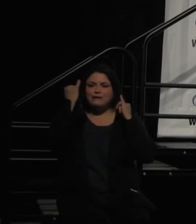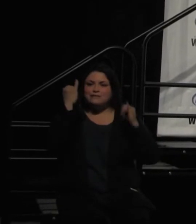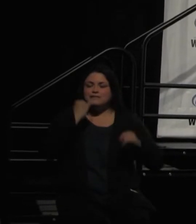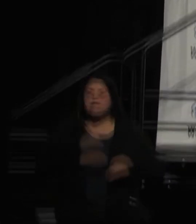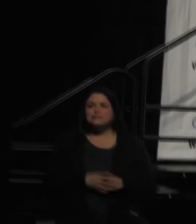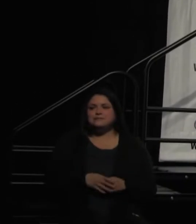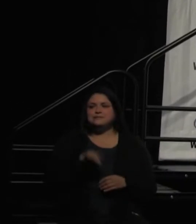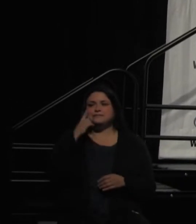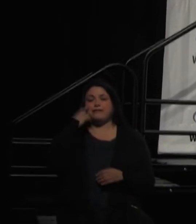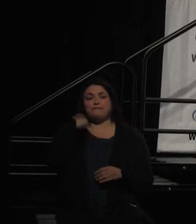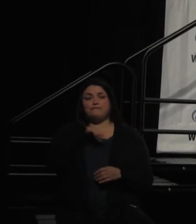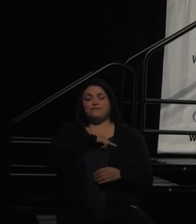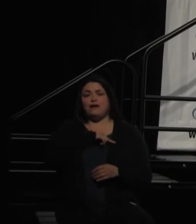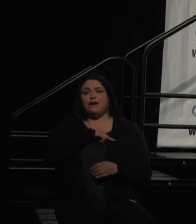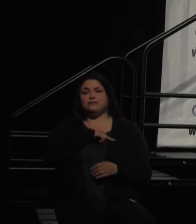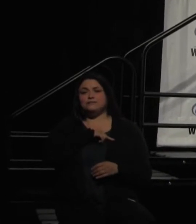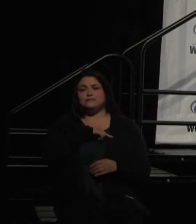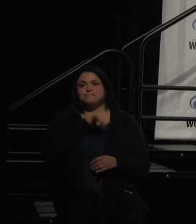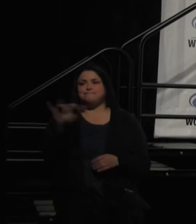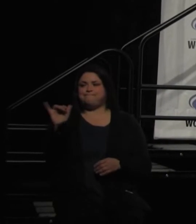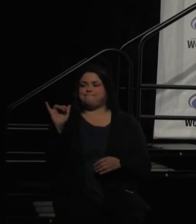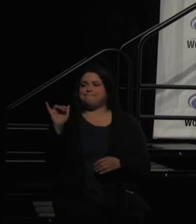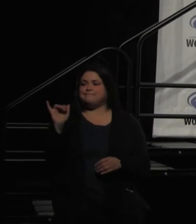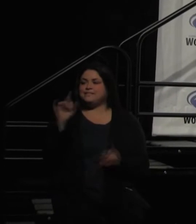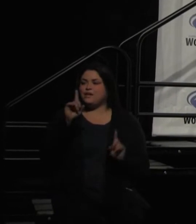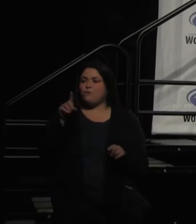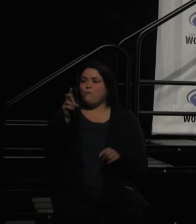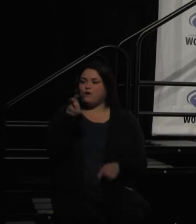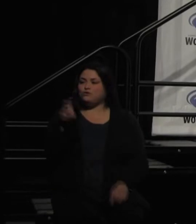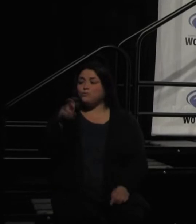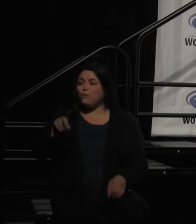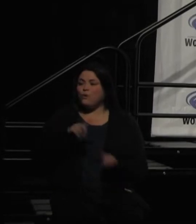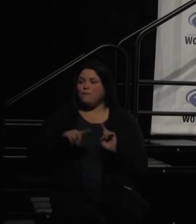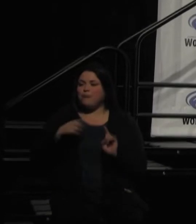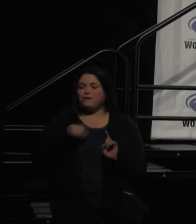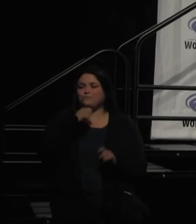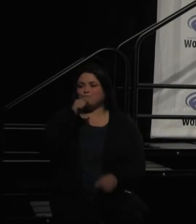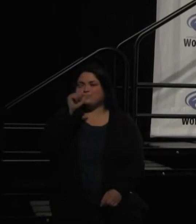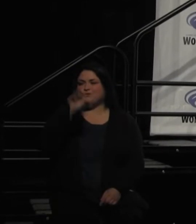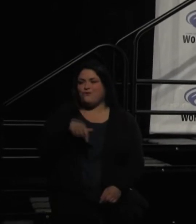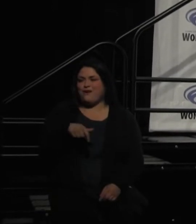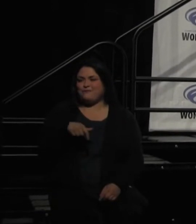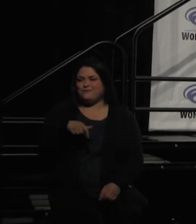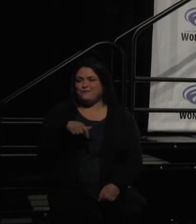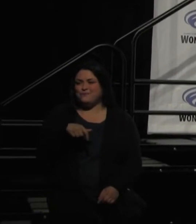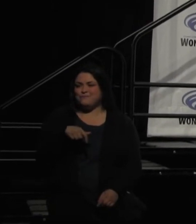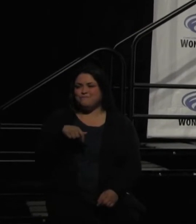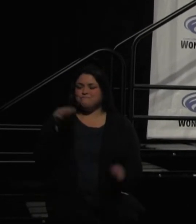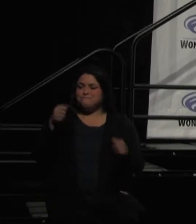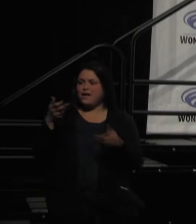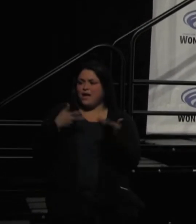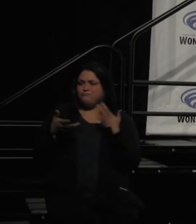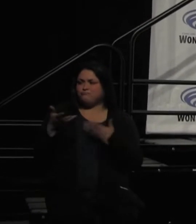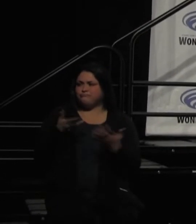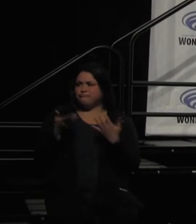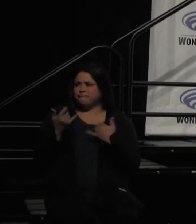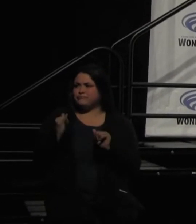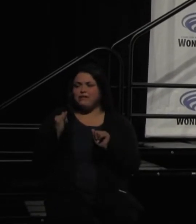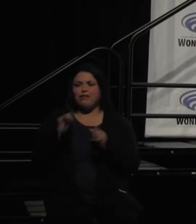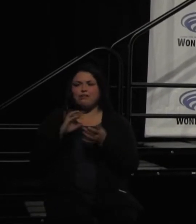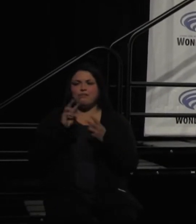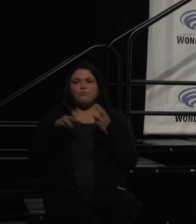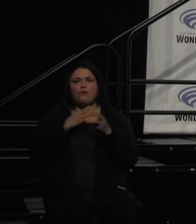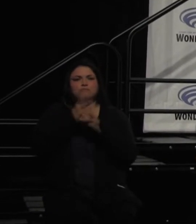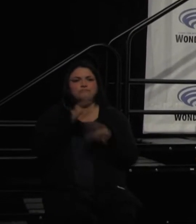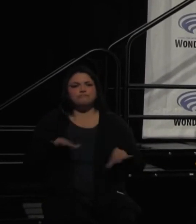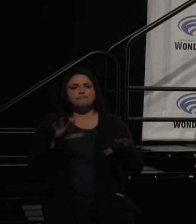it's, for us, it's like going on tour, but we don't have to go on tour. But we can talk to everybody around the world at the same